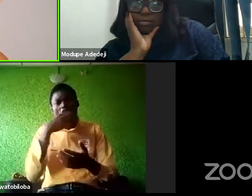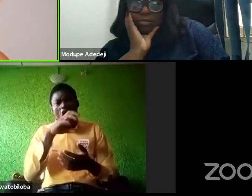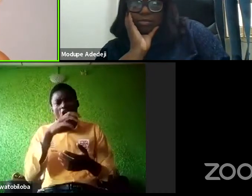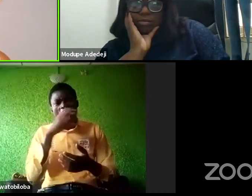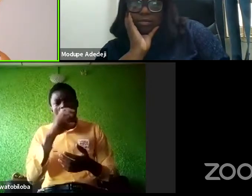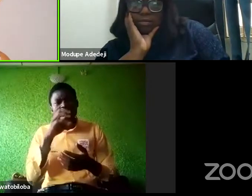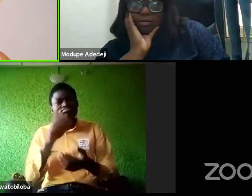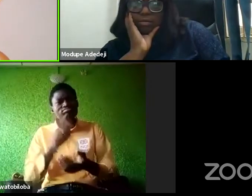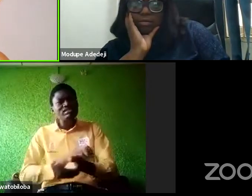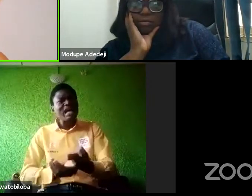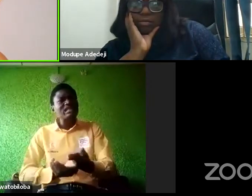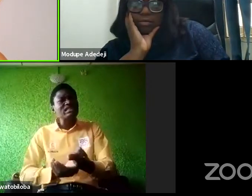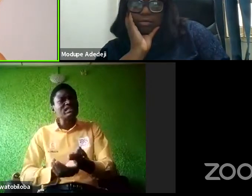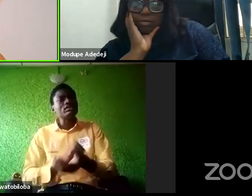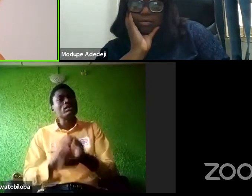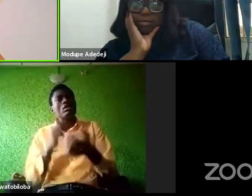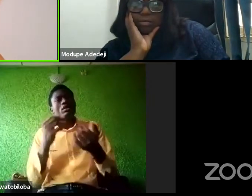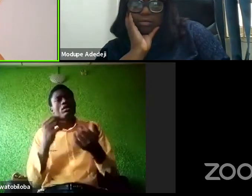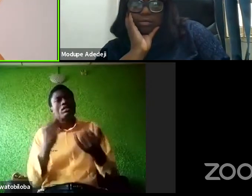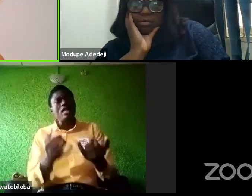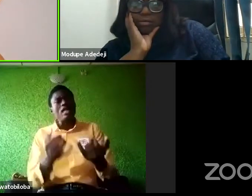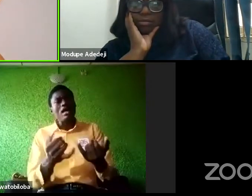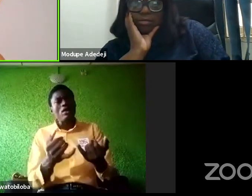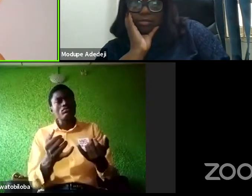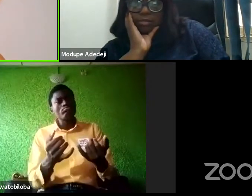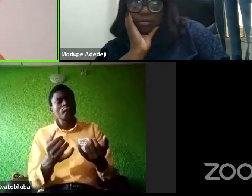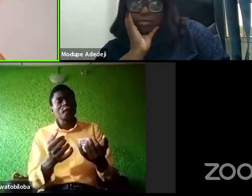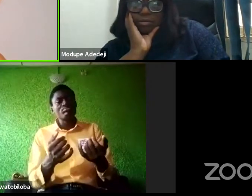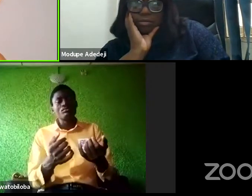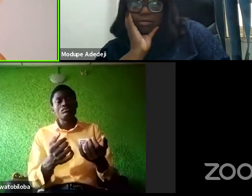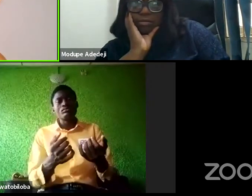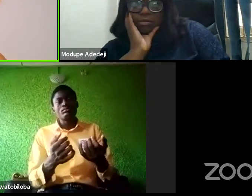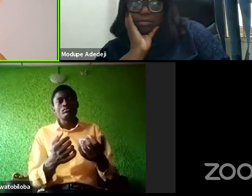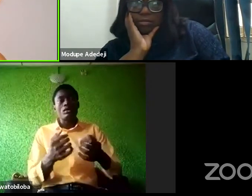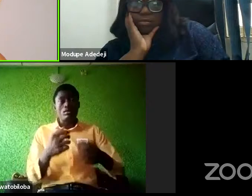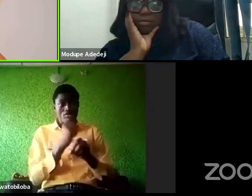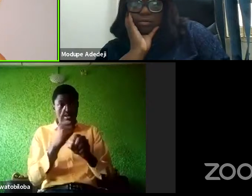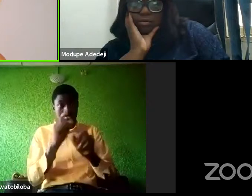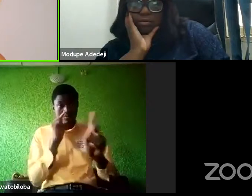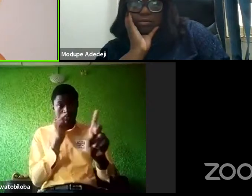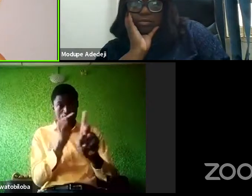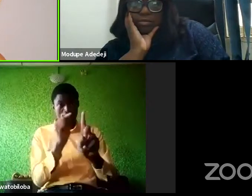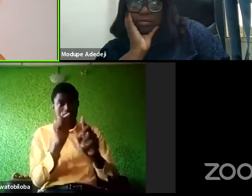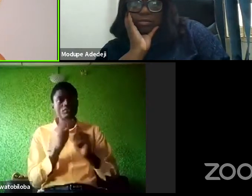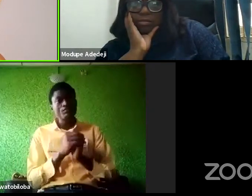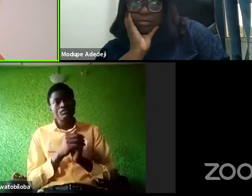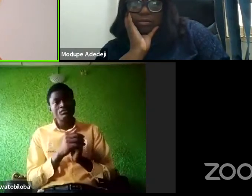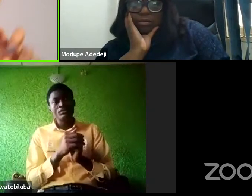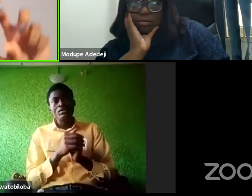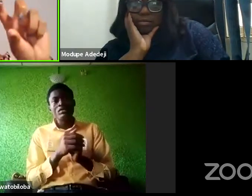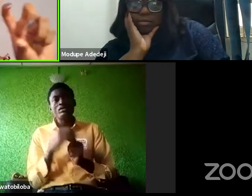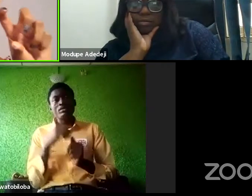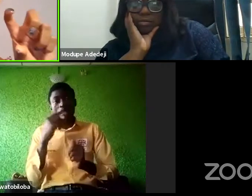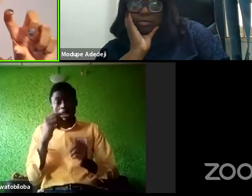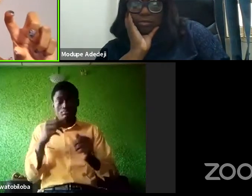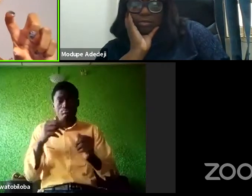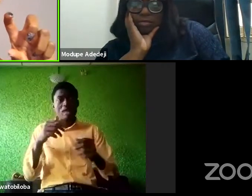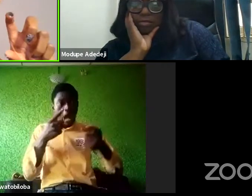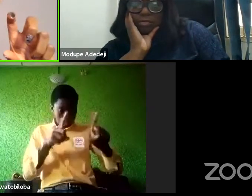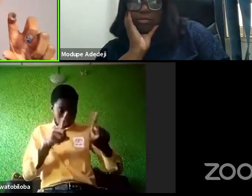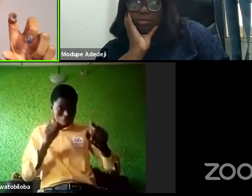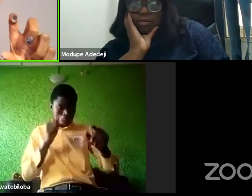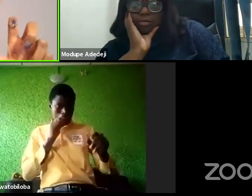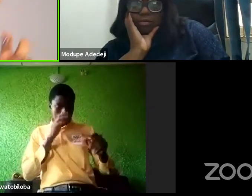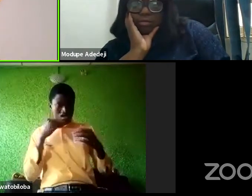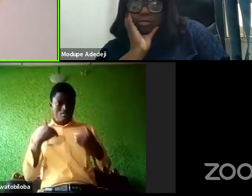made a statement that the depression sometimes is not a symptom, but